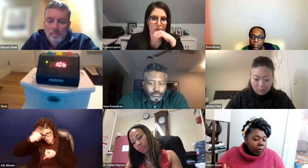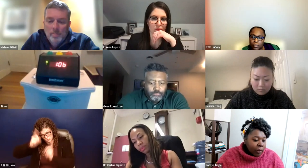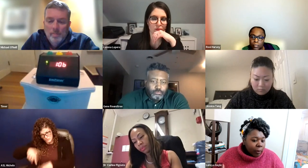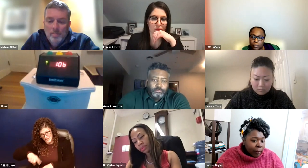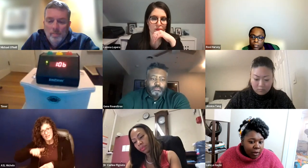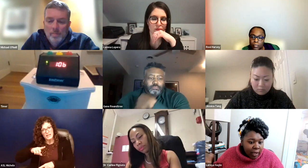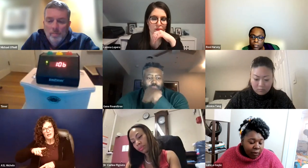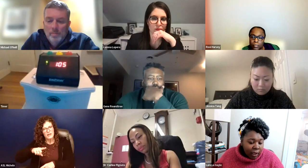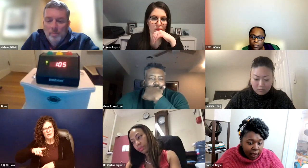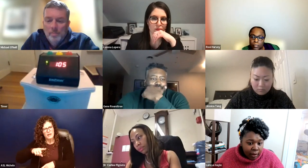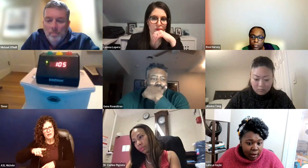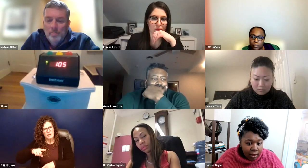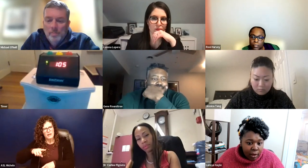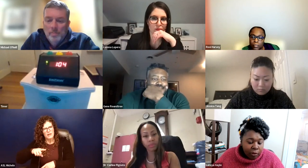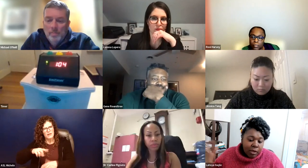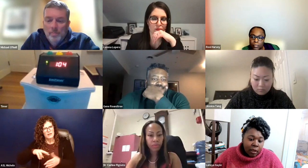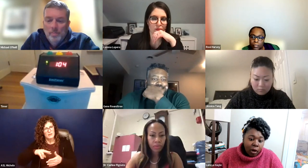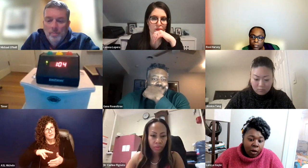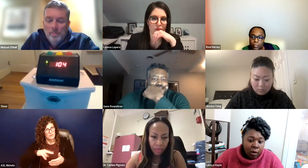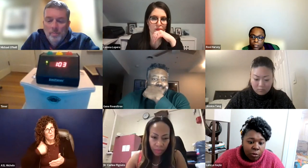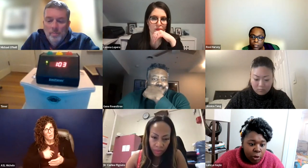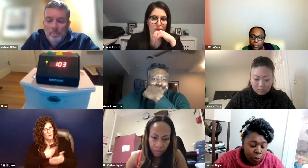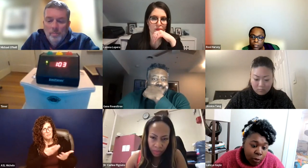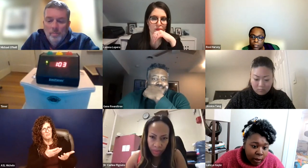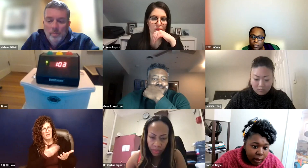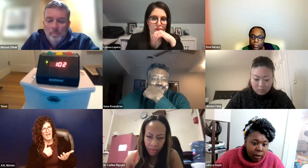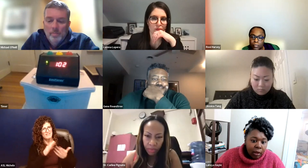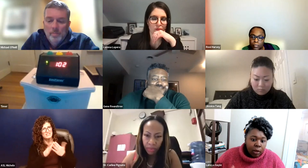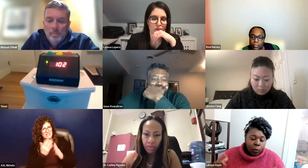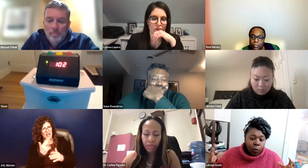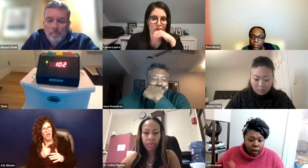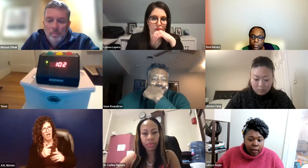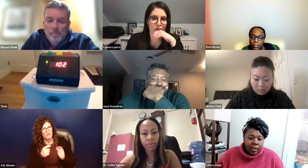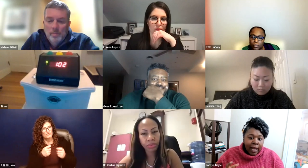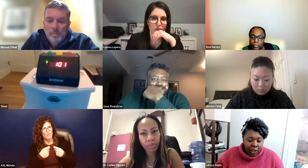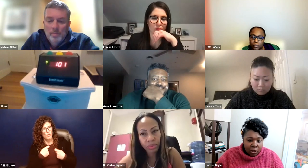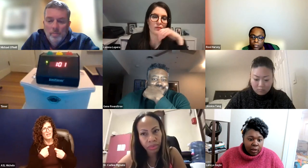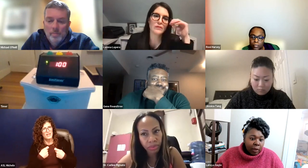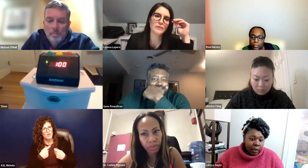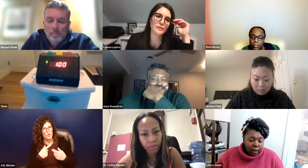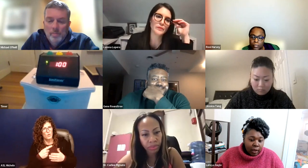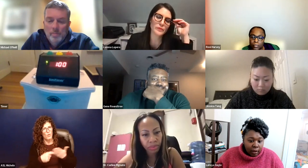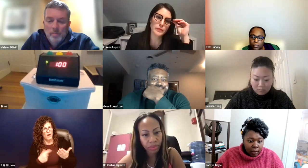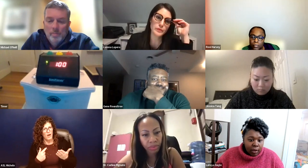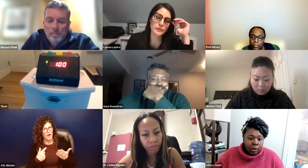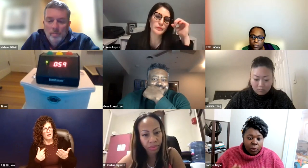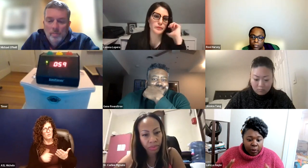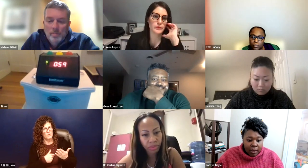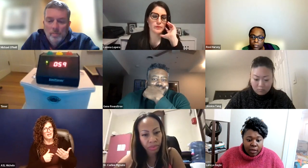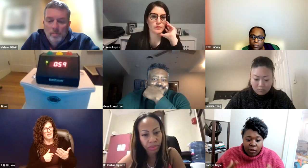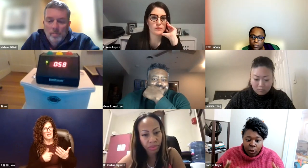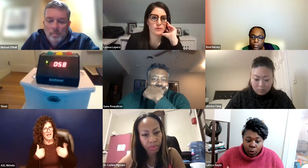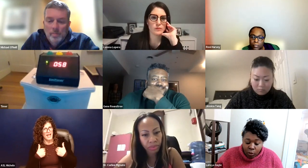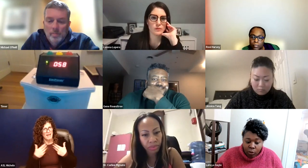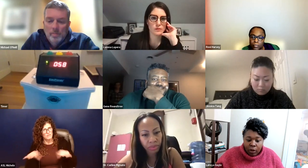we shouldn't feel like we have this heavy hand from City Hall who's controlling what is actually being done. You